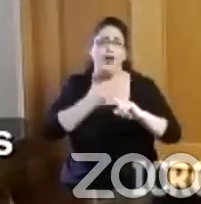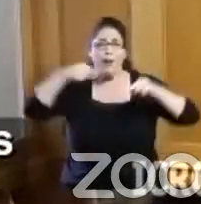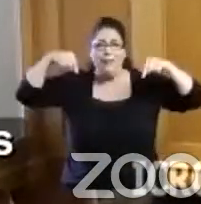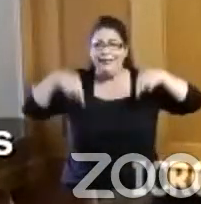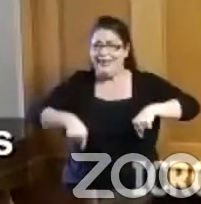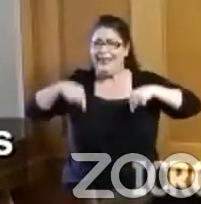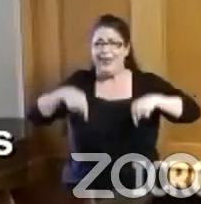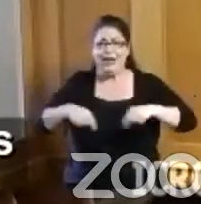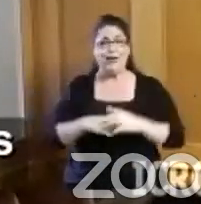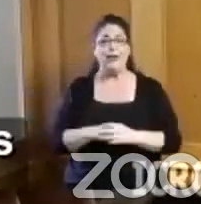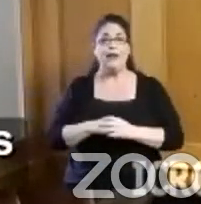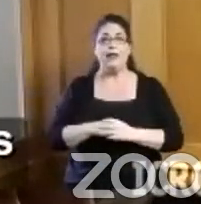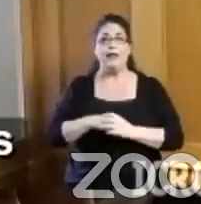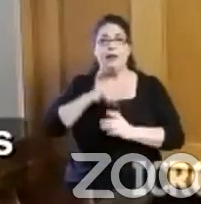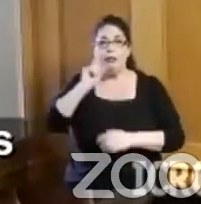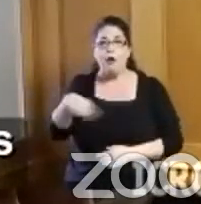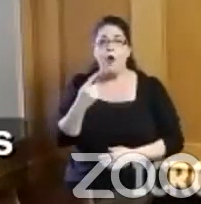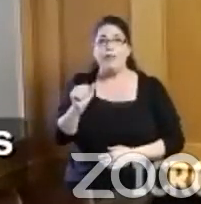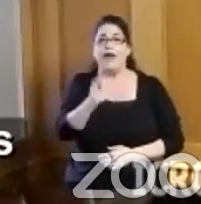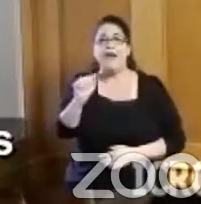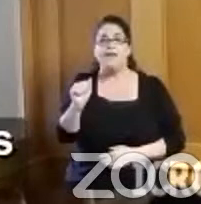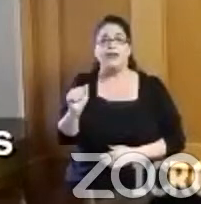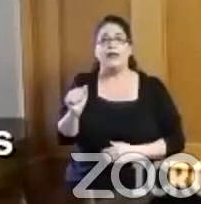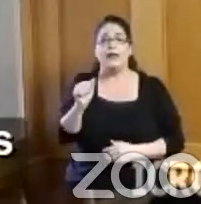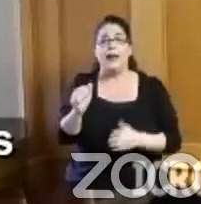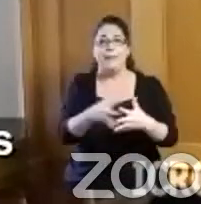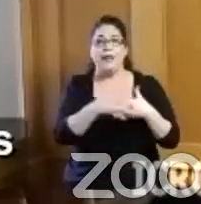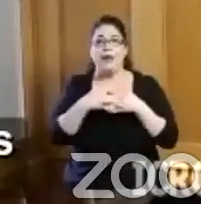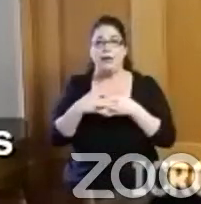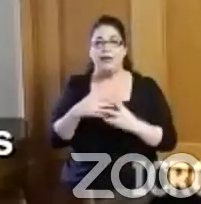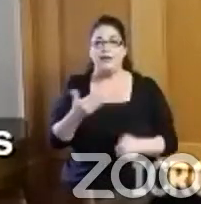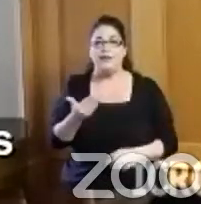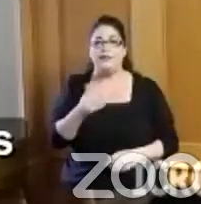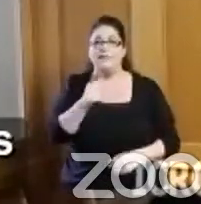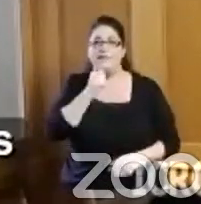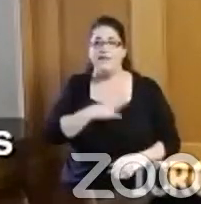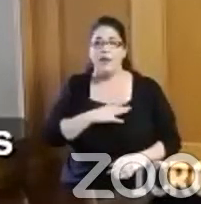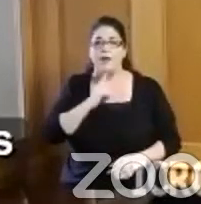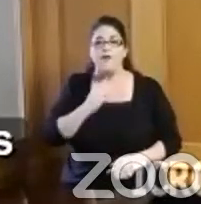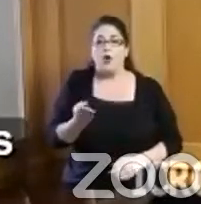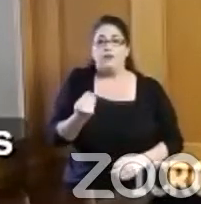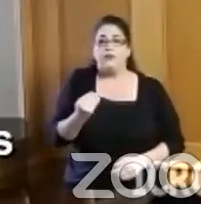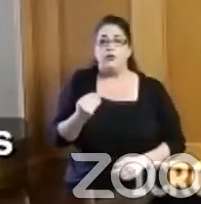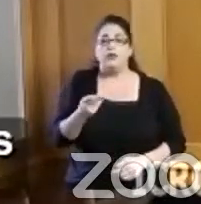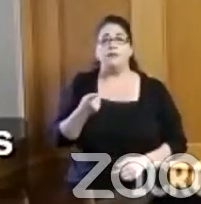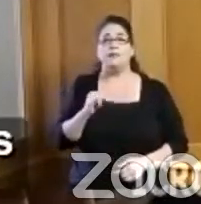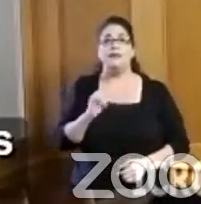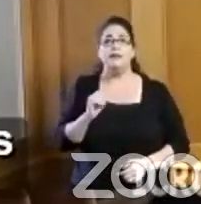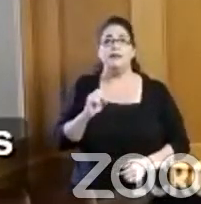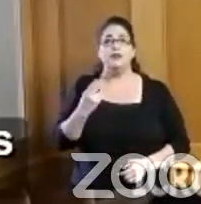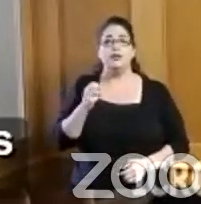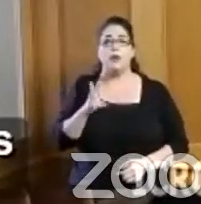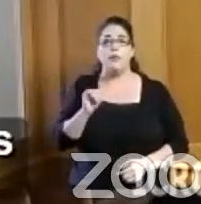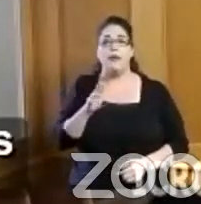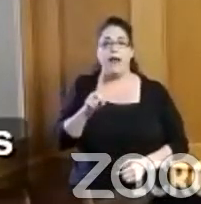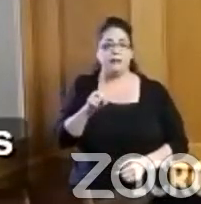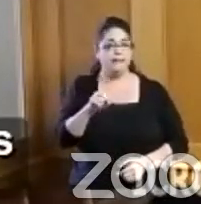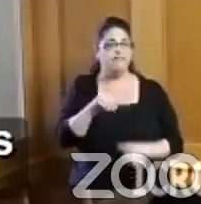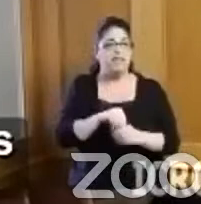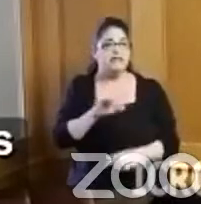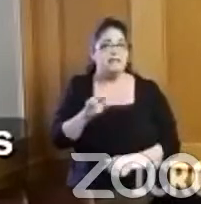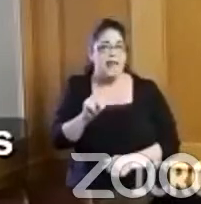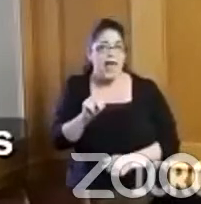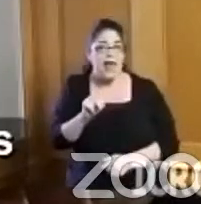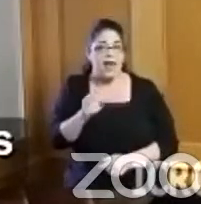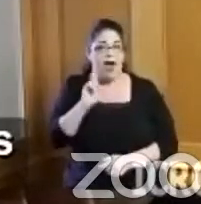and being the only African-American female of a 14-piece show band in Cincinnati, I thought